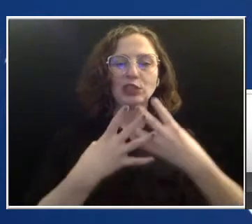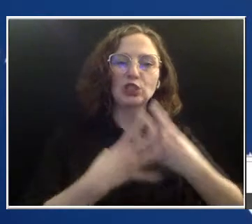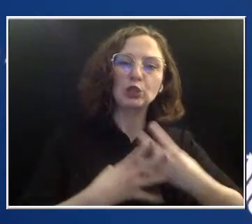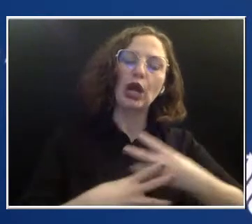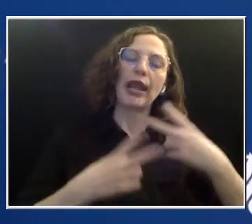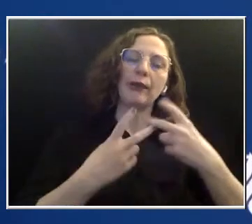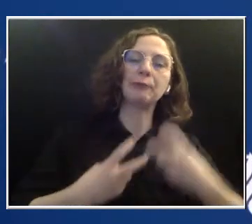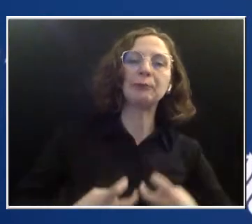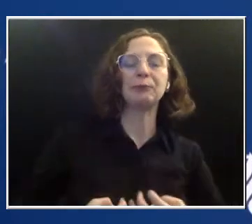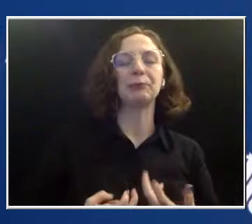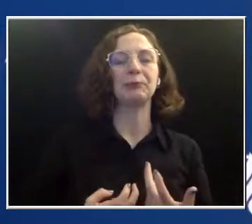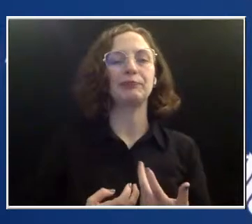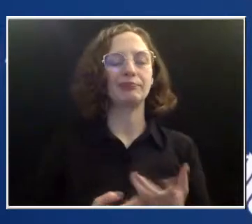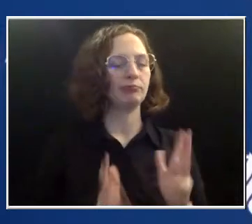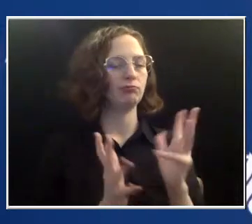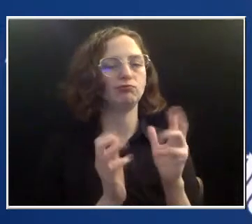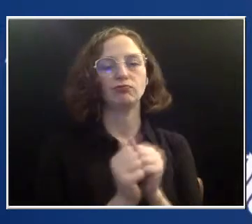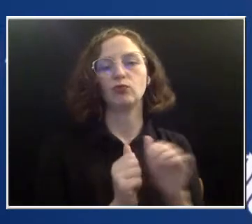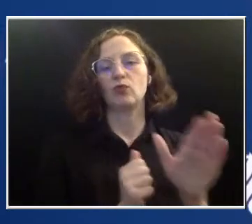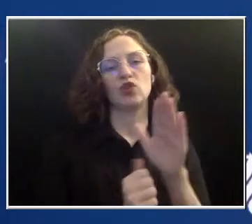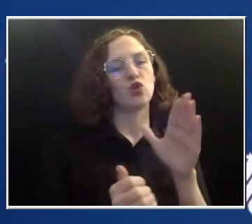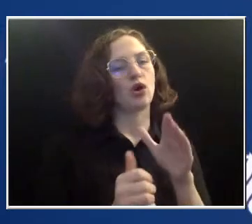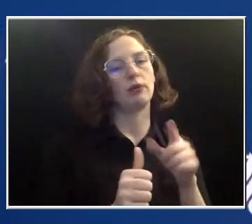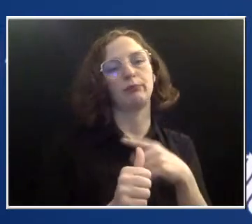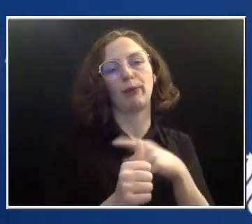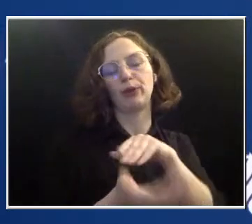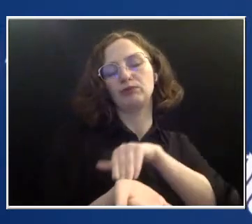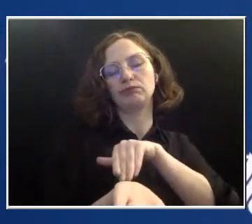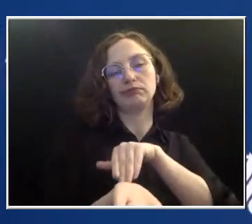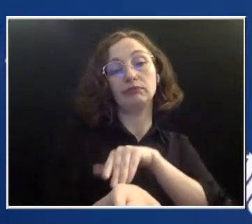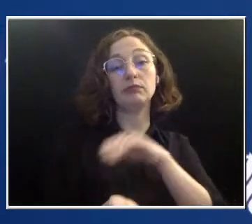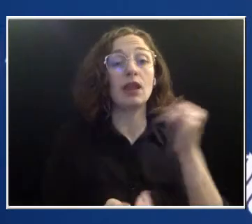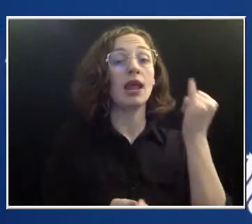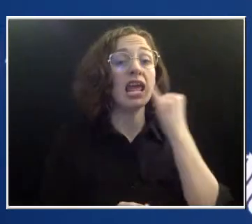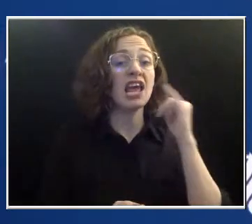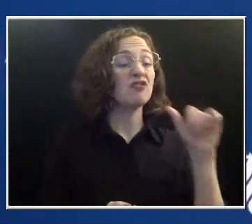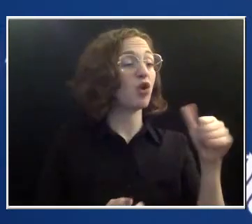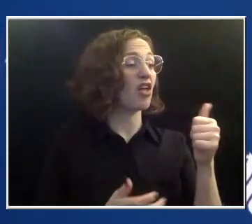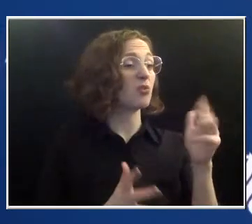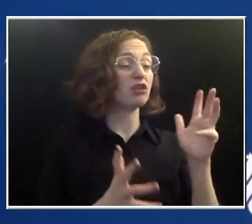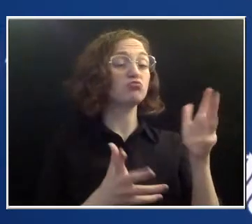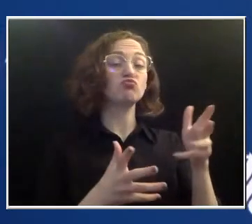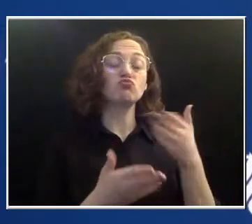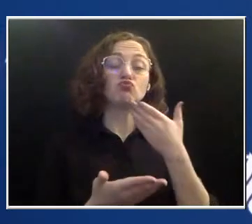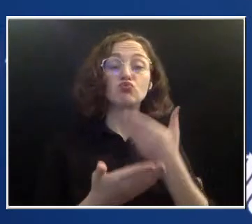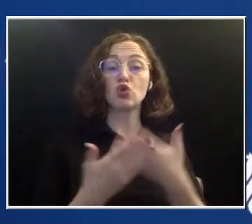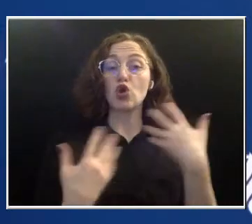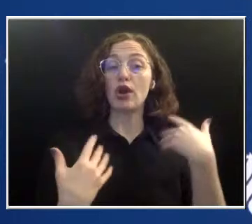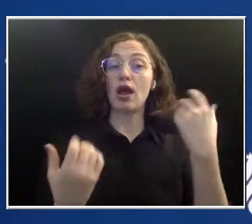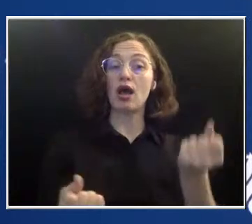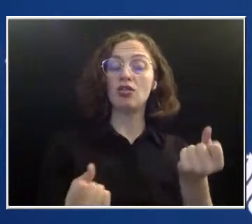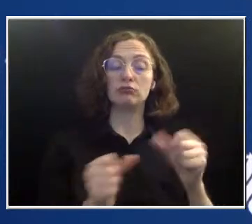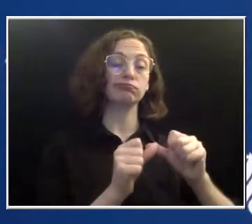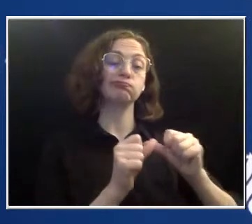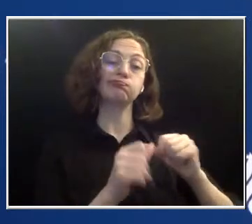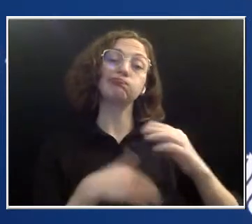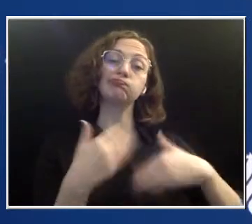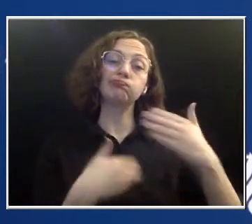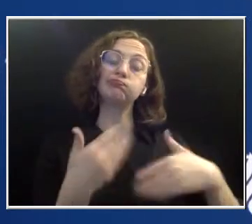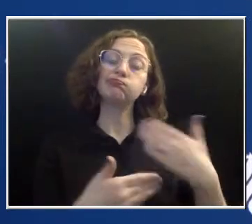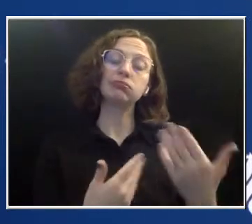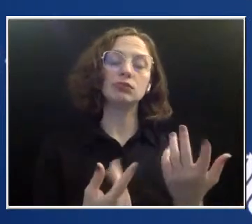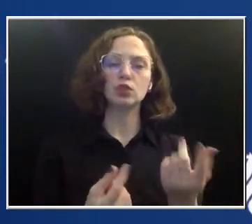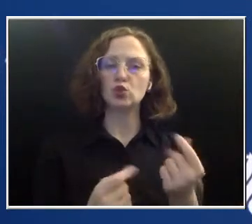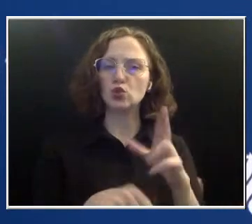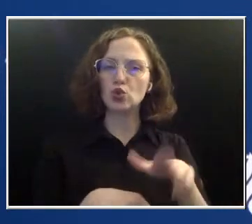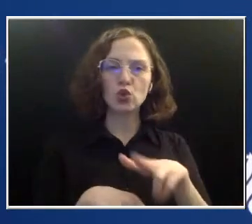physician. Obviously, if you're otherwise in good health, you want to stay in good health. And I would just do the normal routine exam,